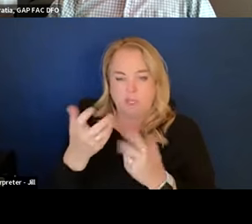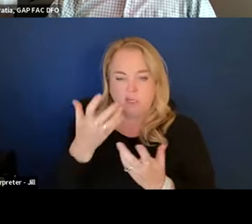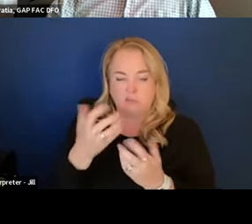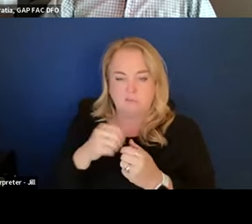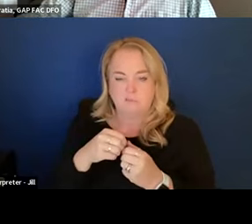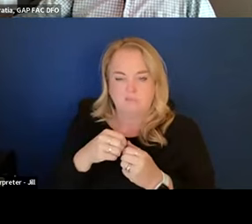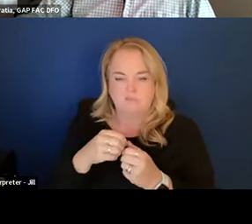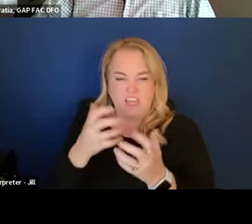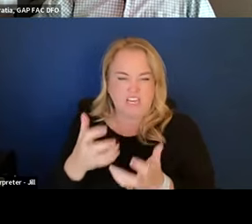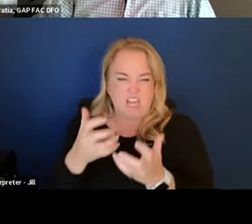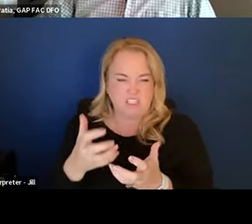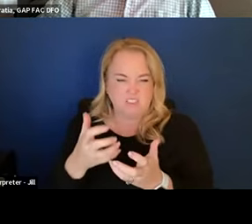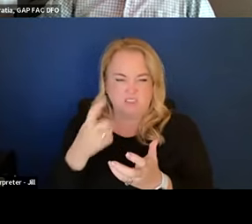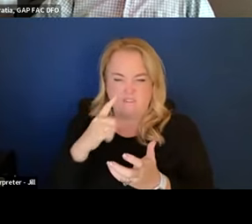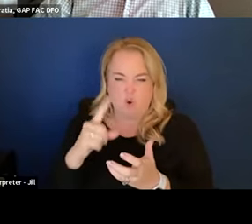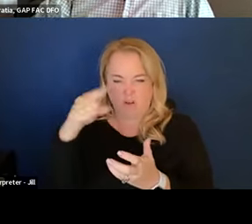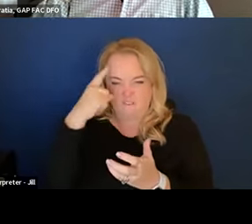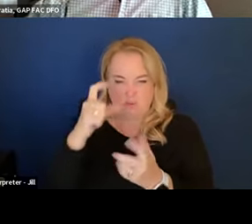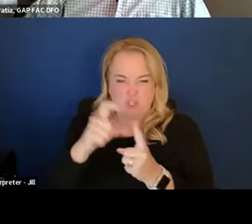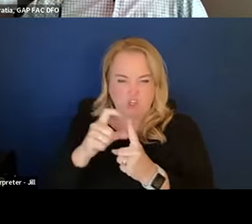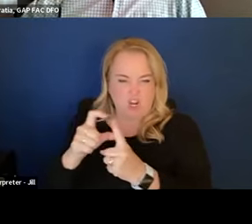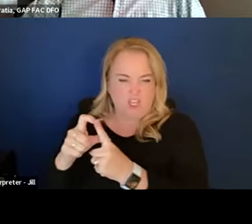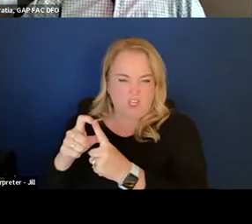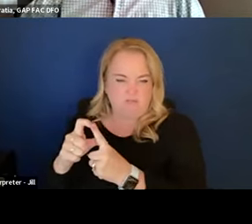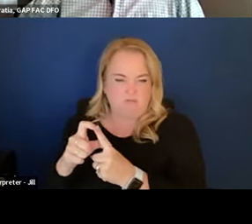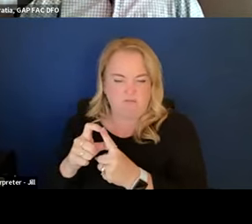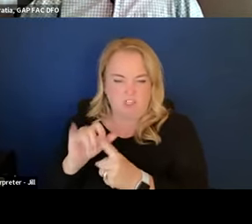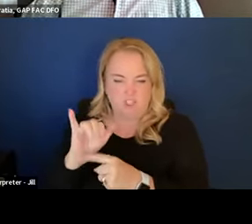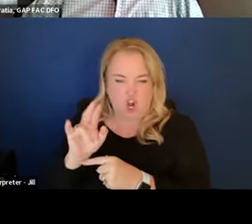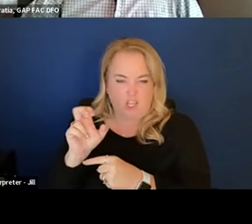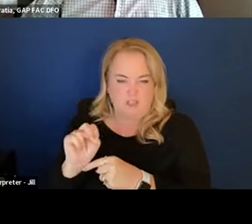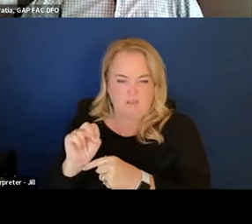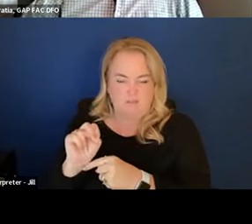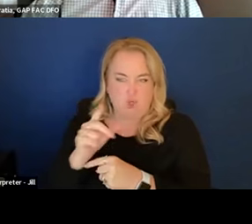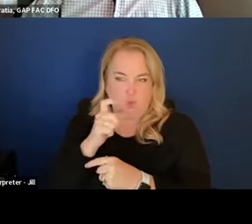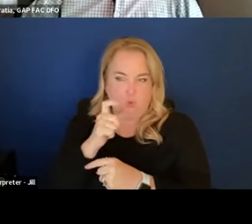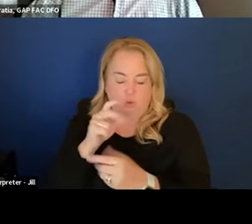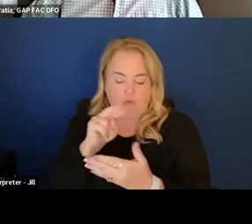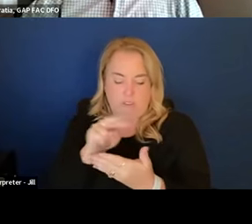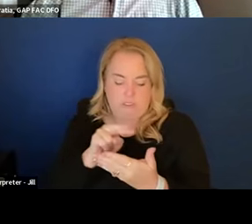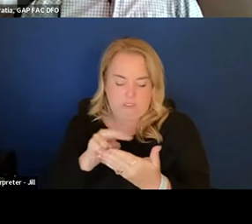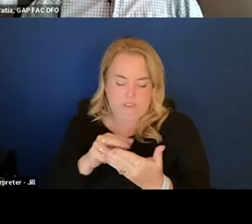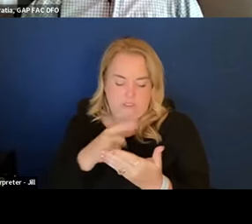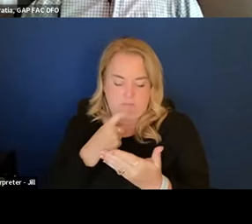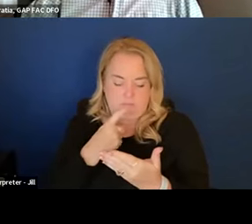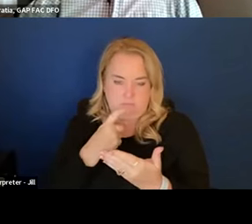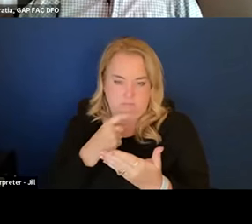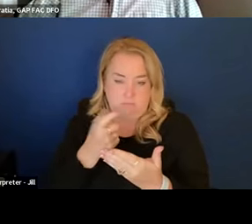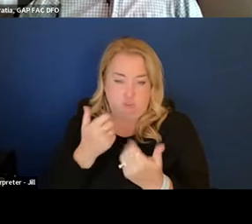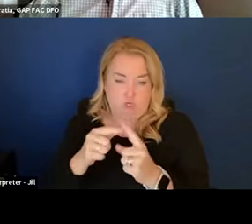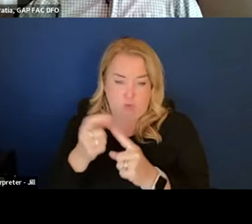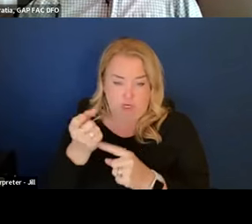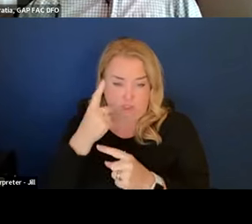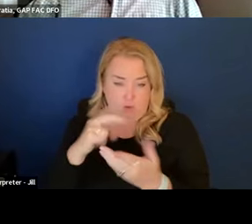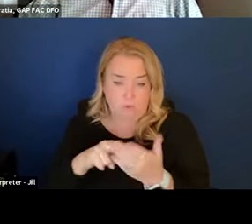dense in government jargon quite often for an entrepreneur that looks at that and to understand what it